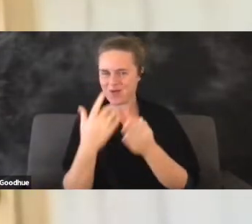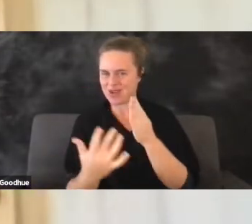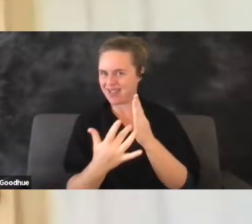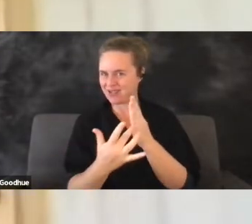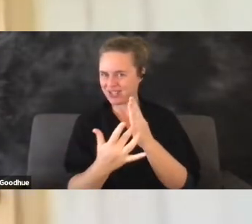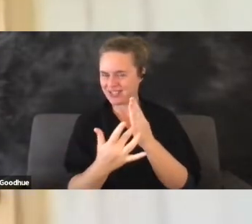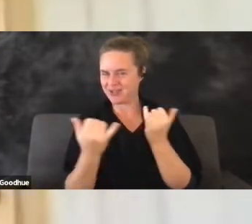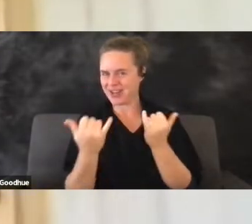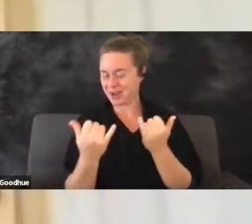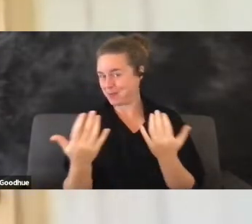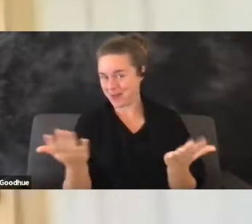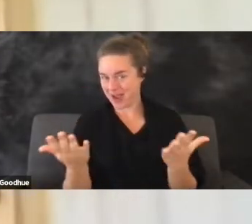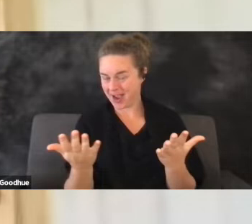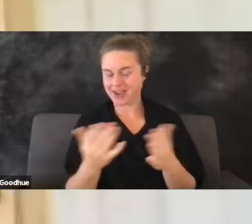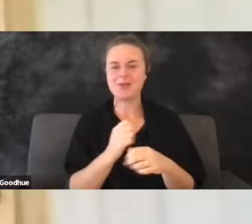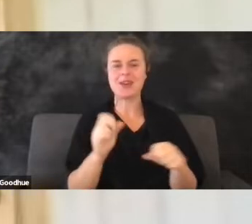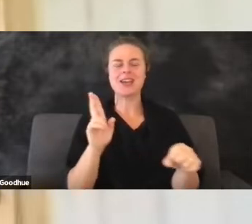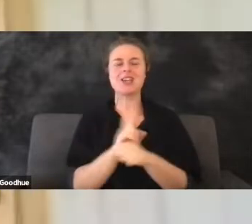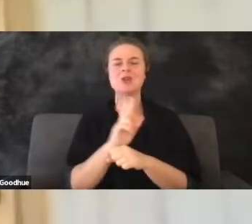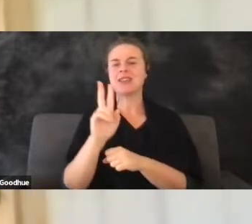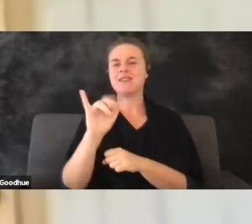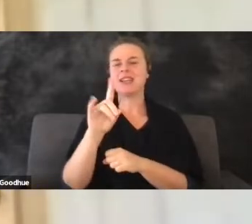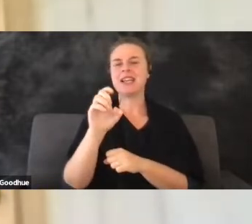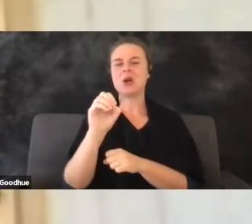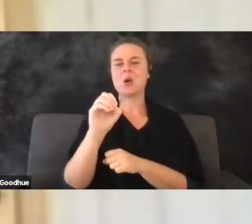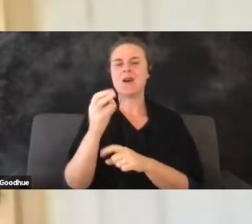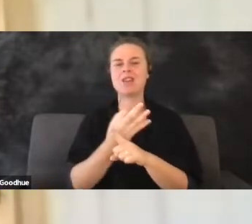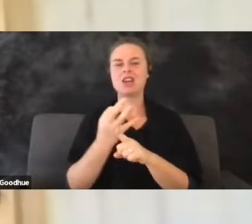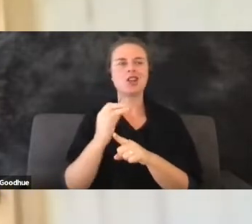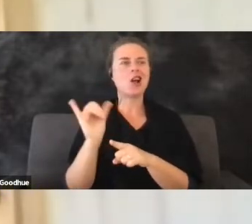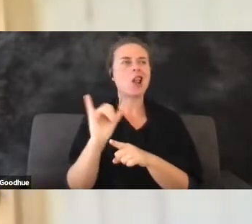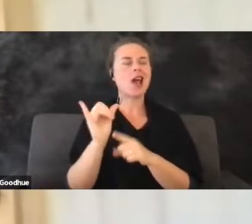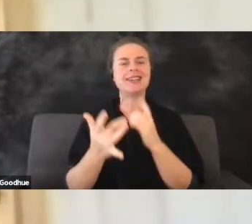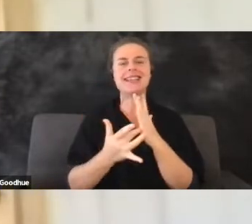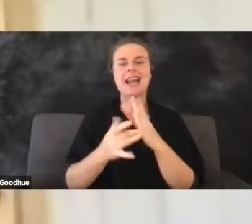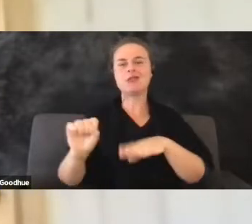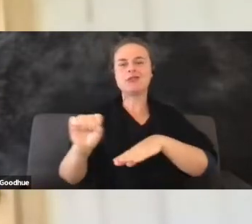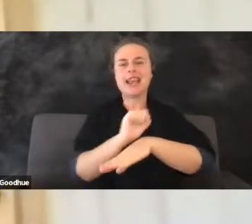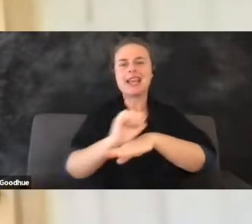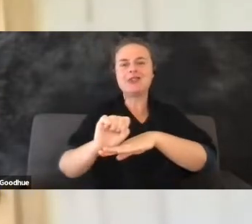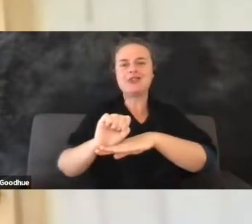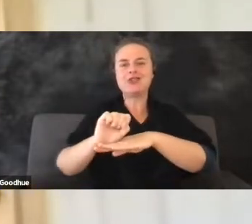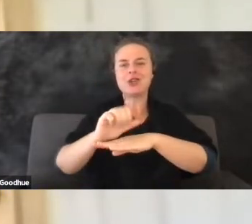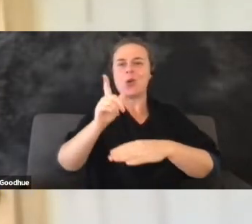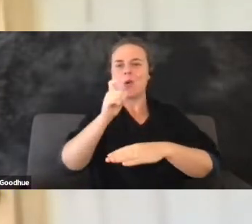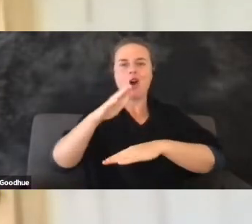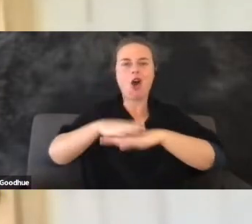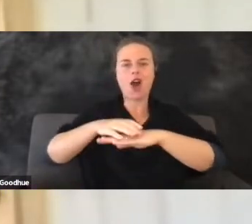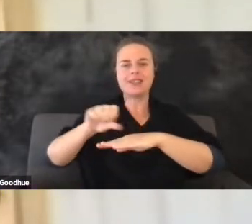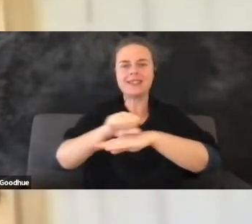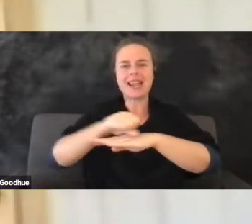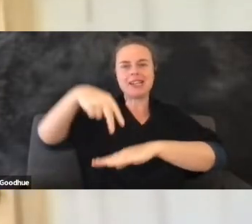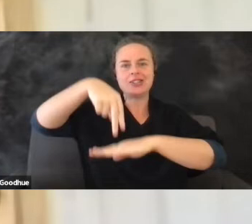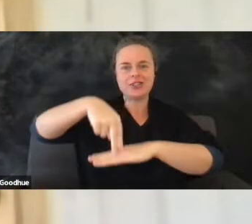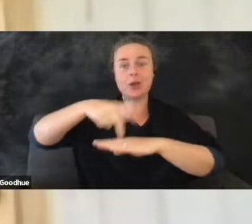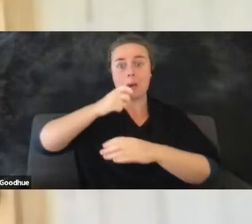is using the video function as our technical stage or our virtual stage. Participants in the room, you might